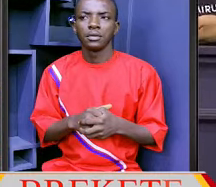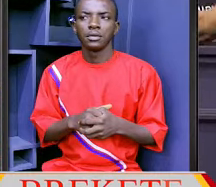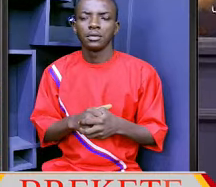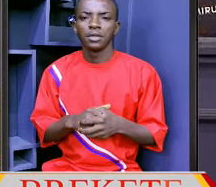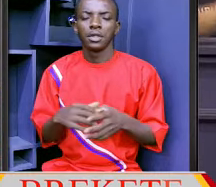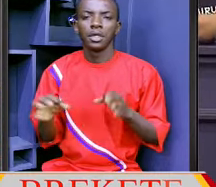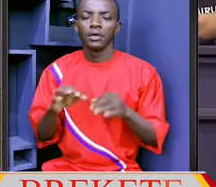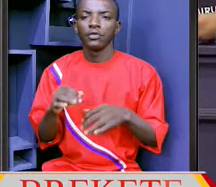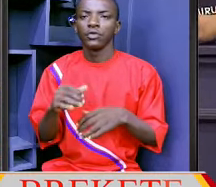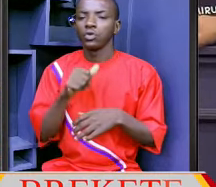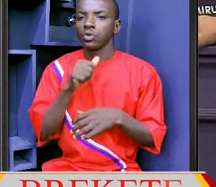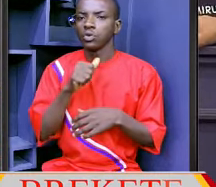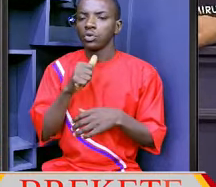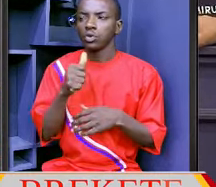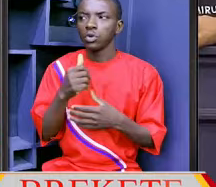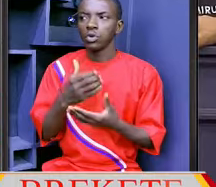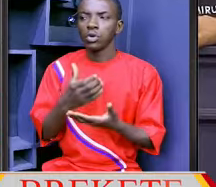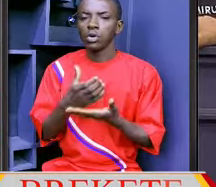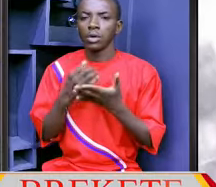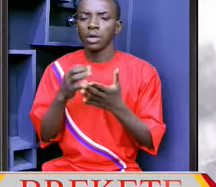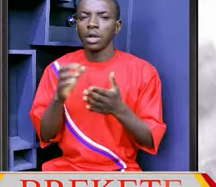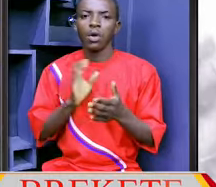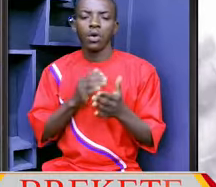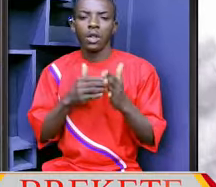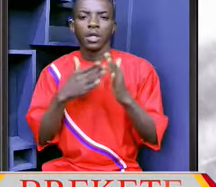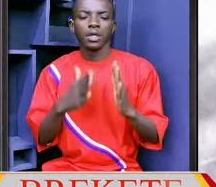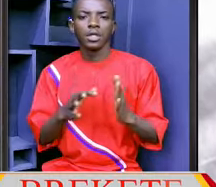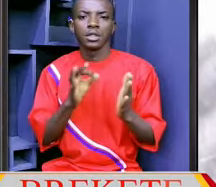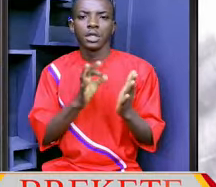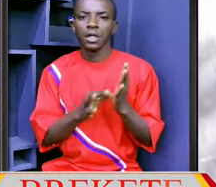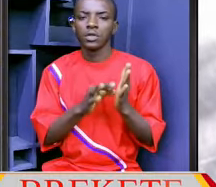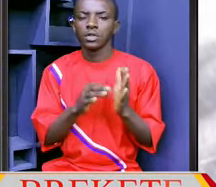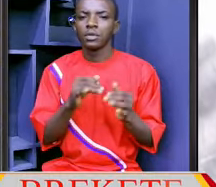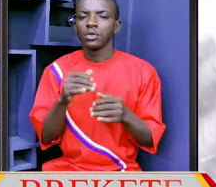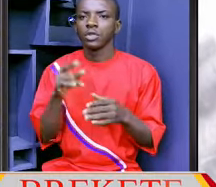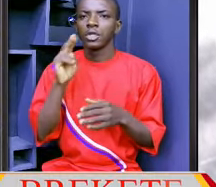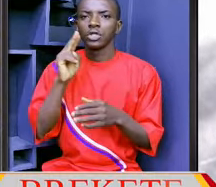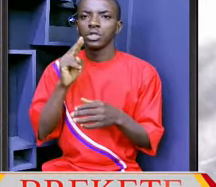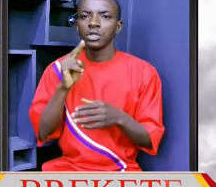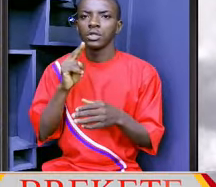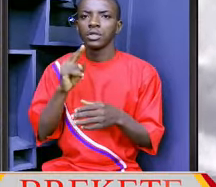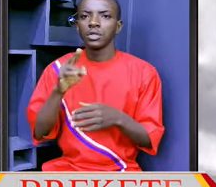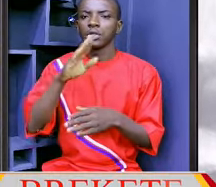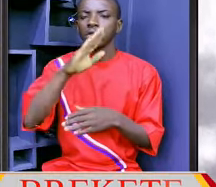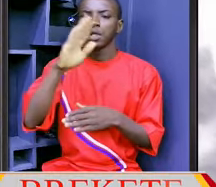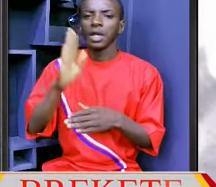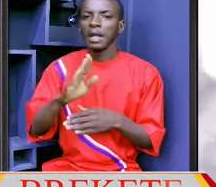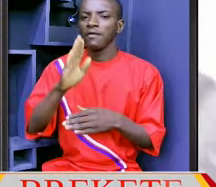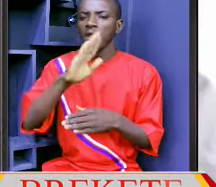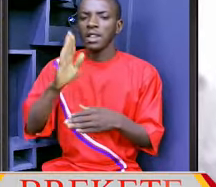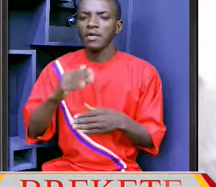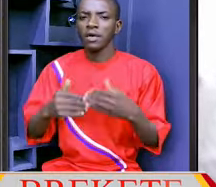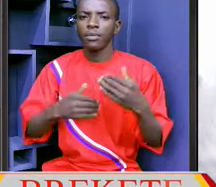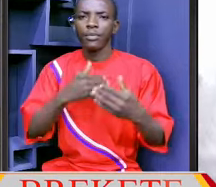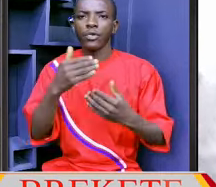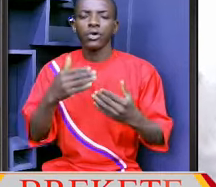If we don't hold our leaders accountable, Nigeria will never, shall never progress.